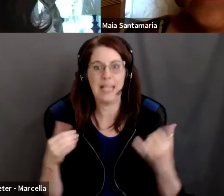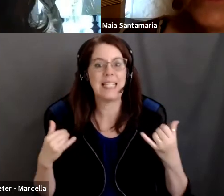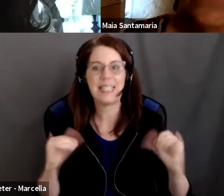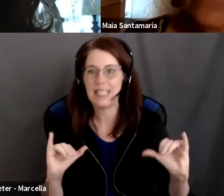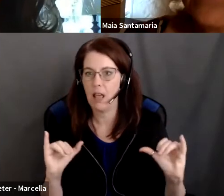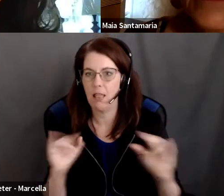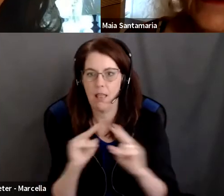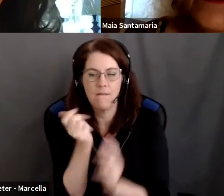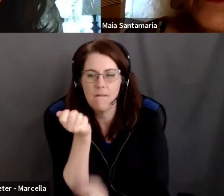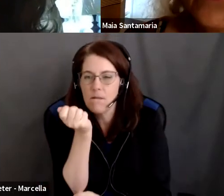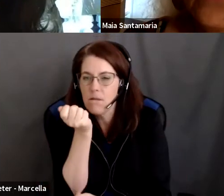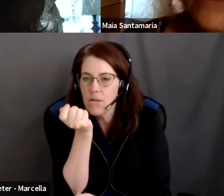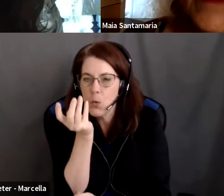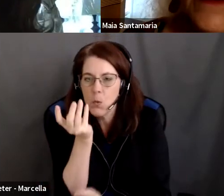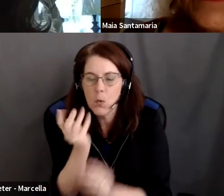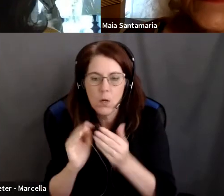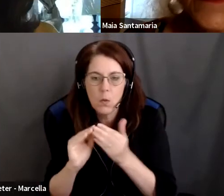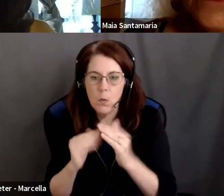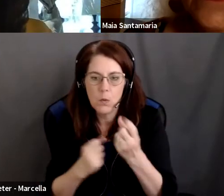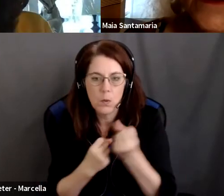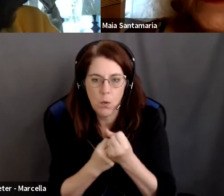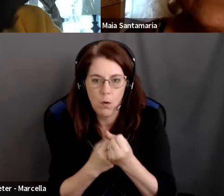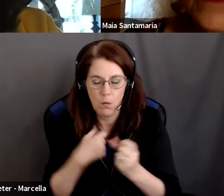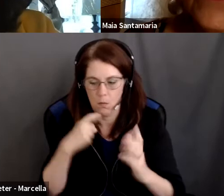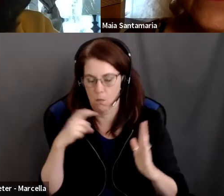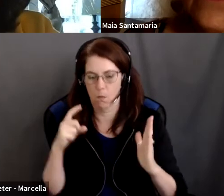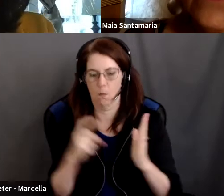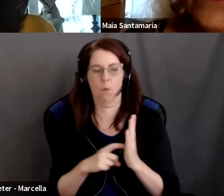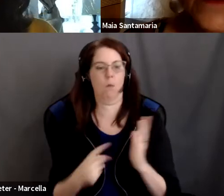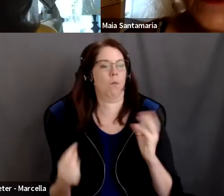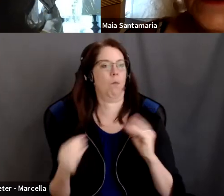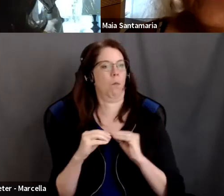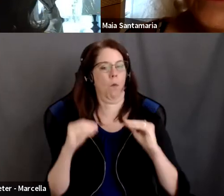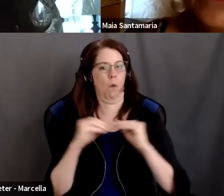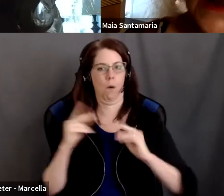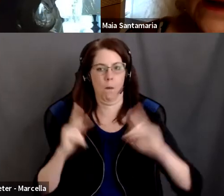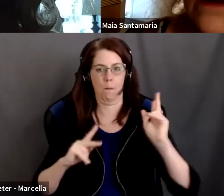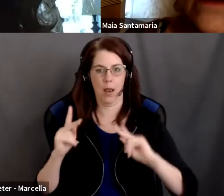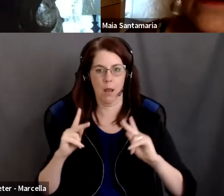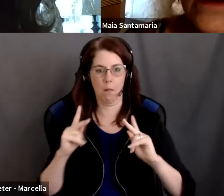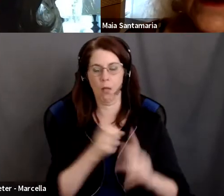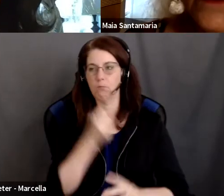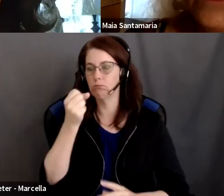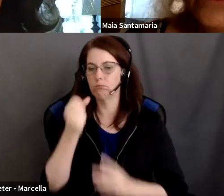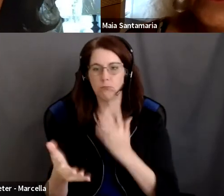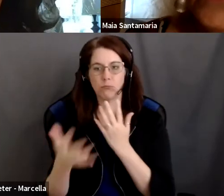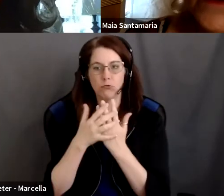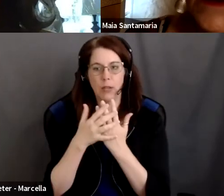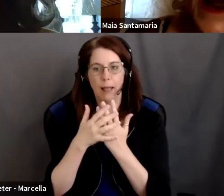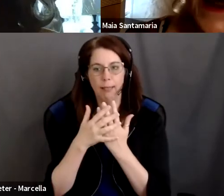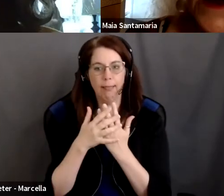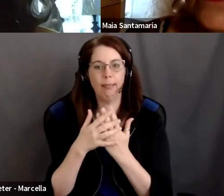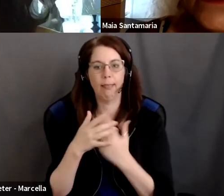very few. We began seeing a lot of people who ended up in jail, who